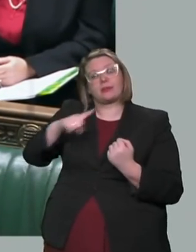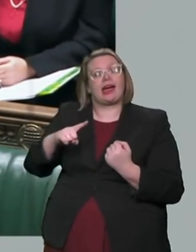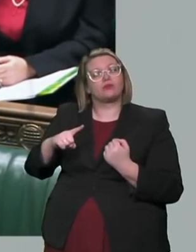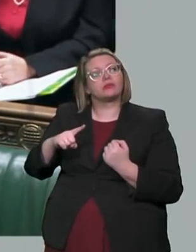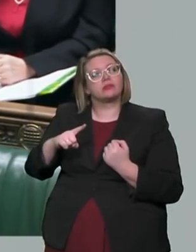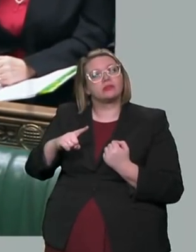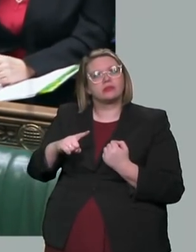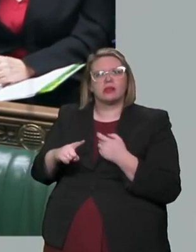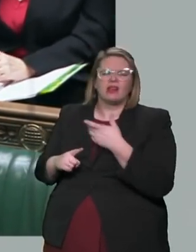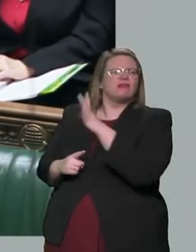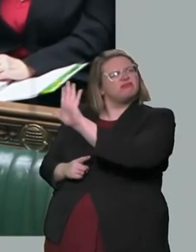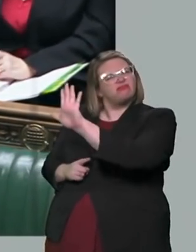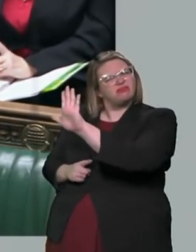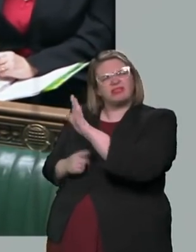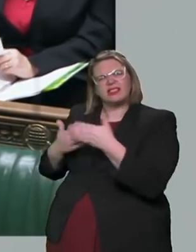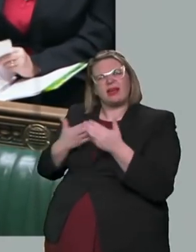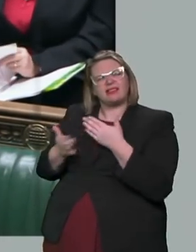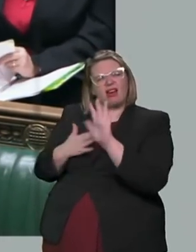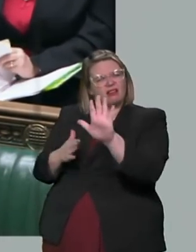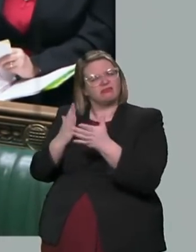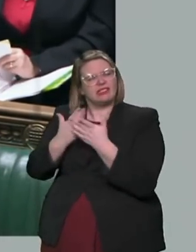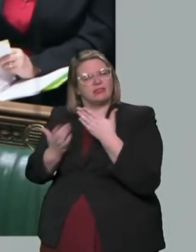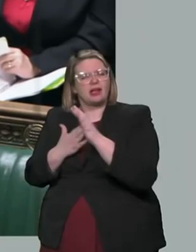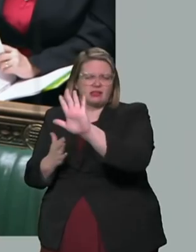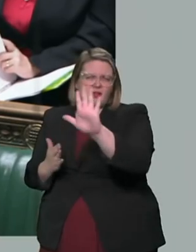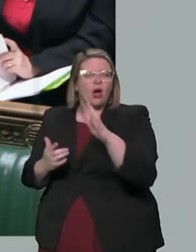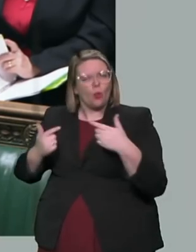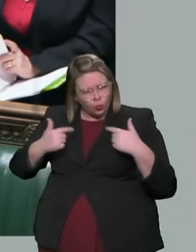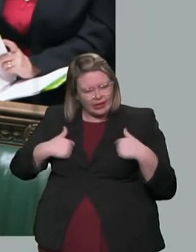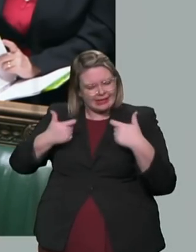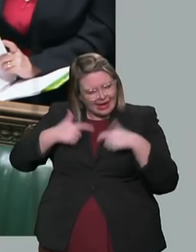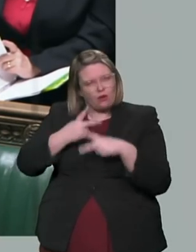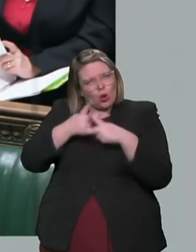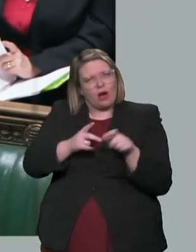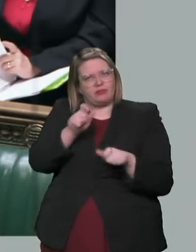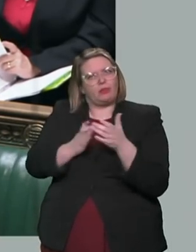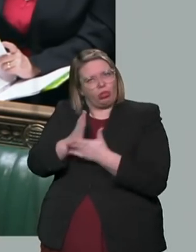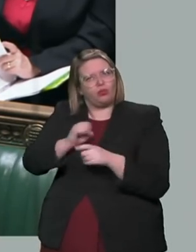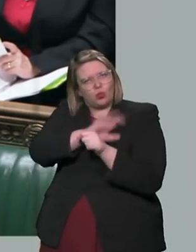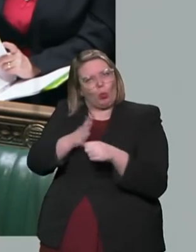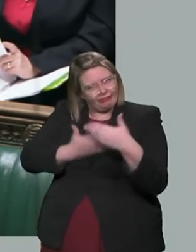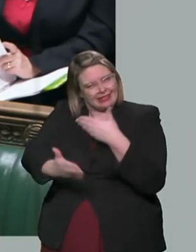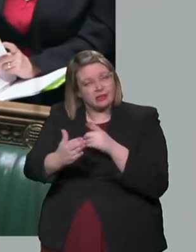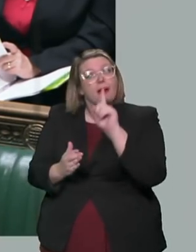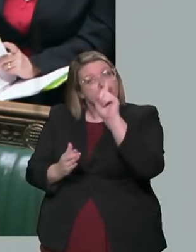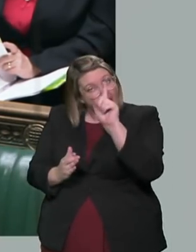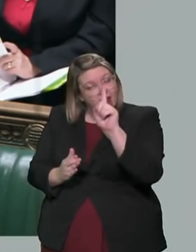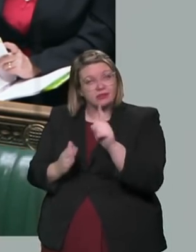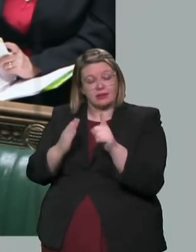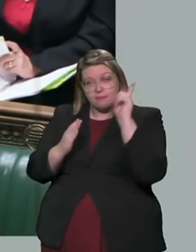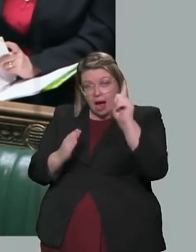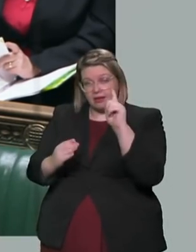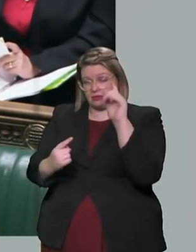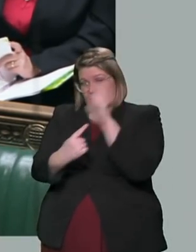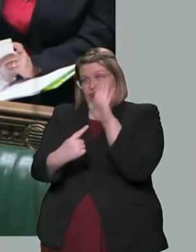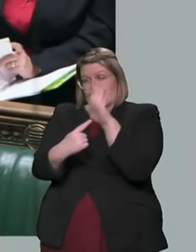Speaker. But that's not the point. The fundamental, and we will continue to look after people throughout the pandemic. But the fundamental point is that because